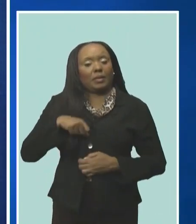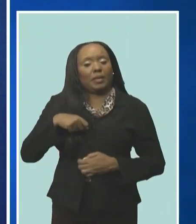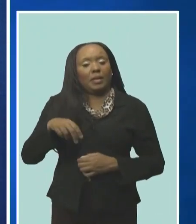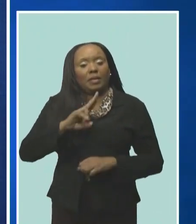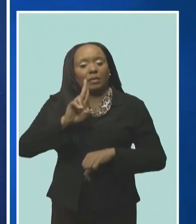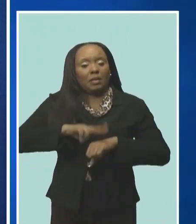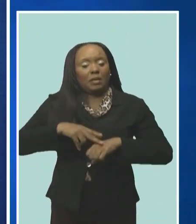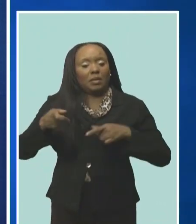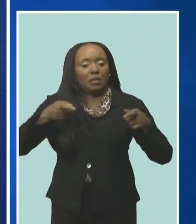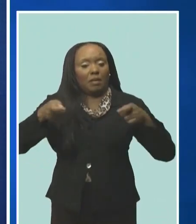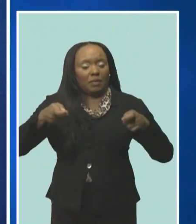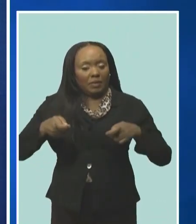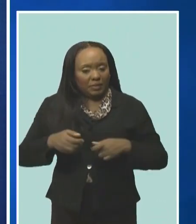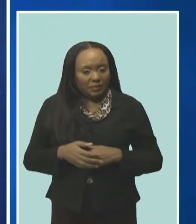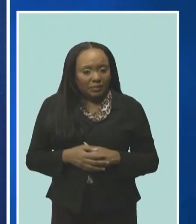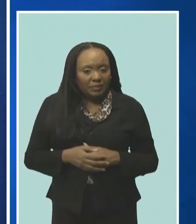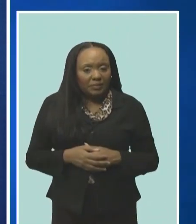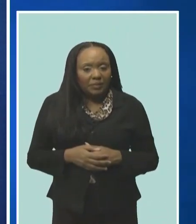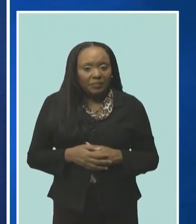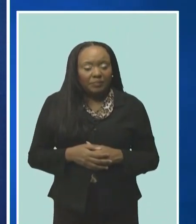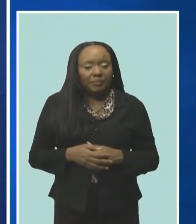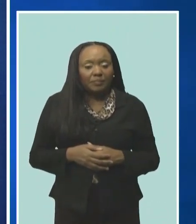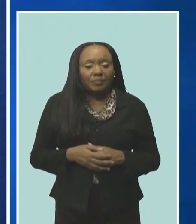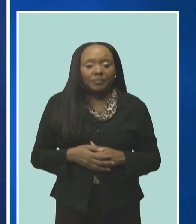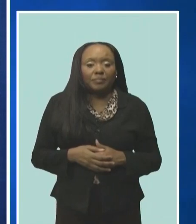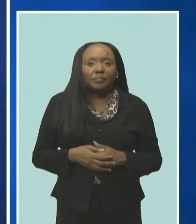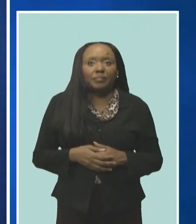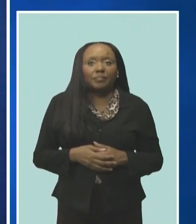and national sovereignty.